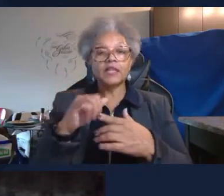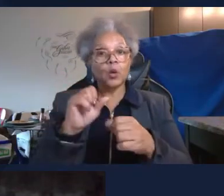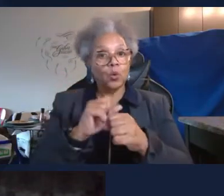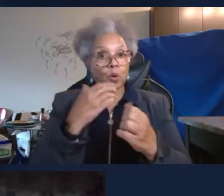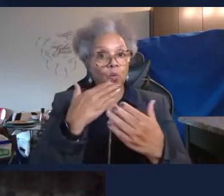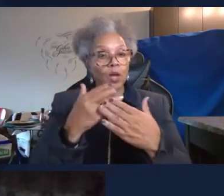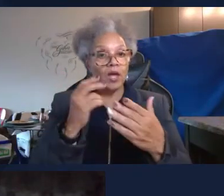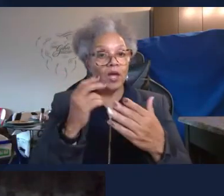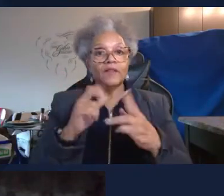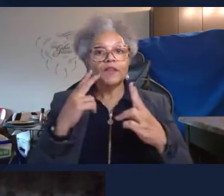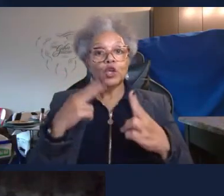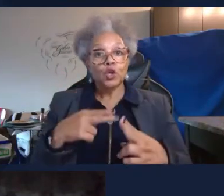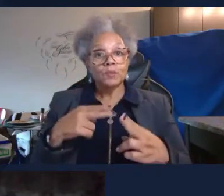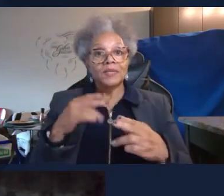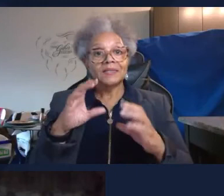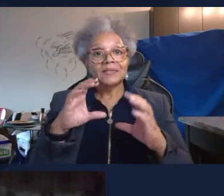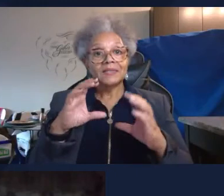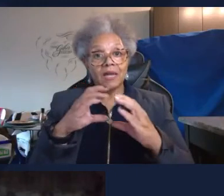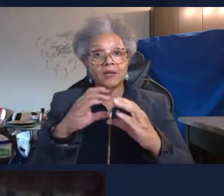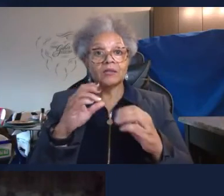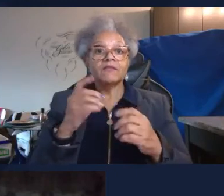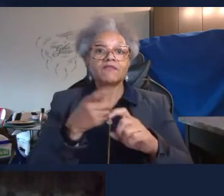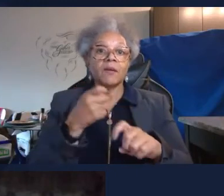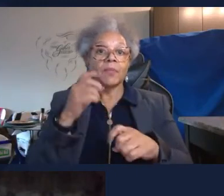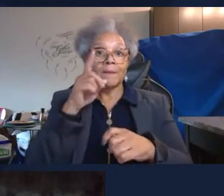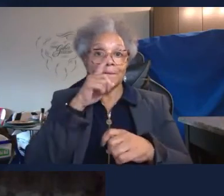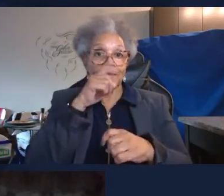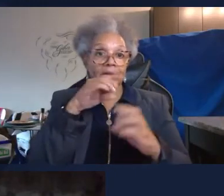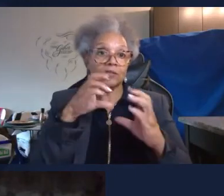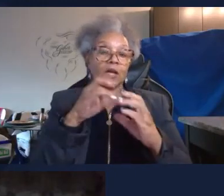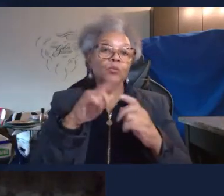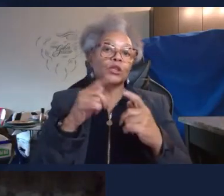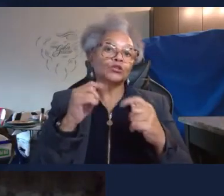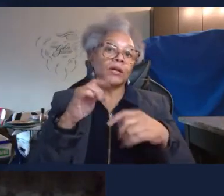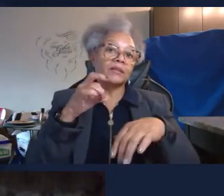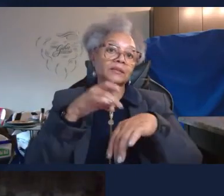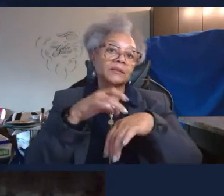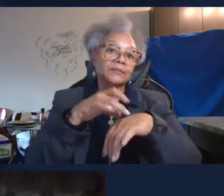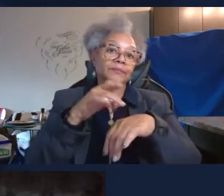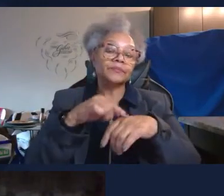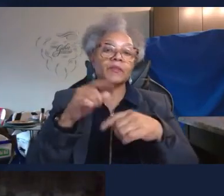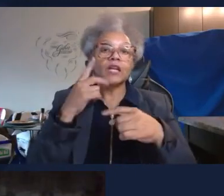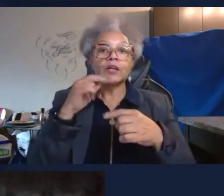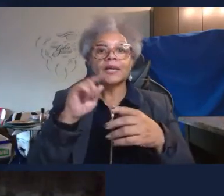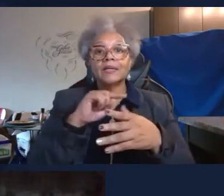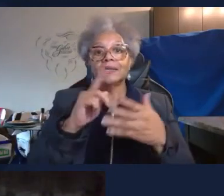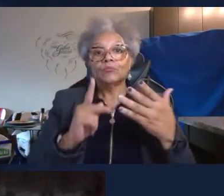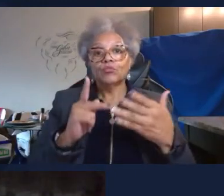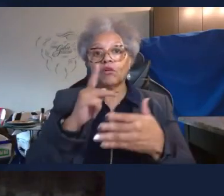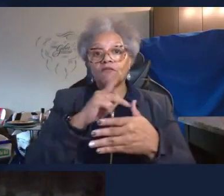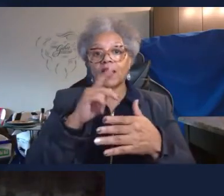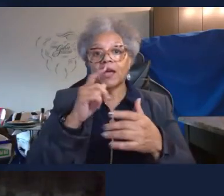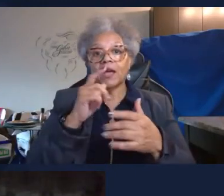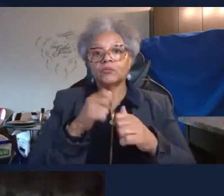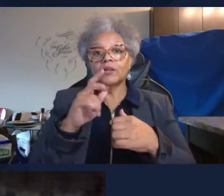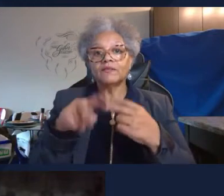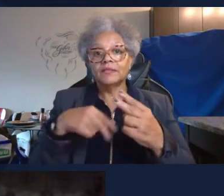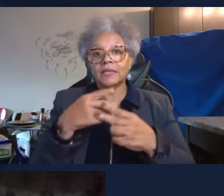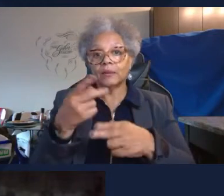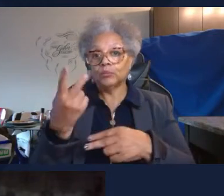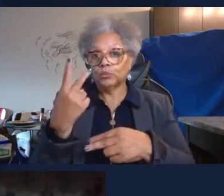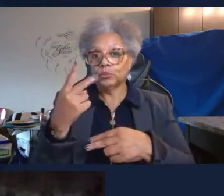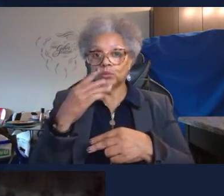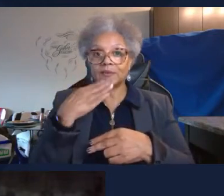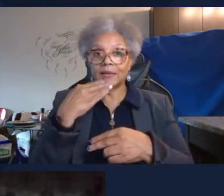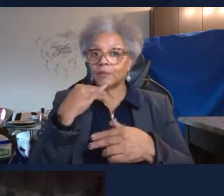mouse cells. And what we're in the process of doing is trying to stimulate and look at the cytokine profiles from those with type 2 diabetes. We haven't yet gotten to the